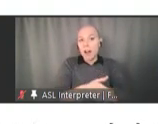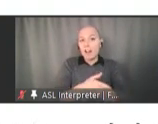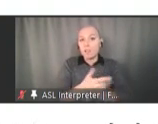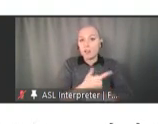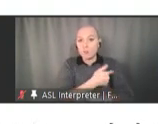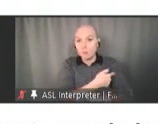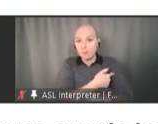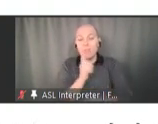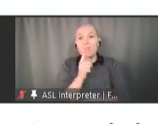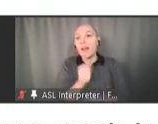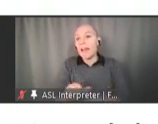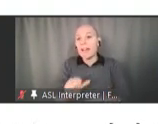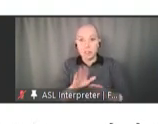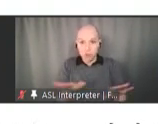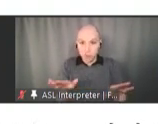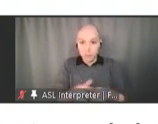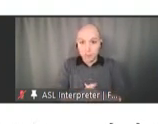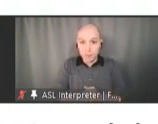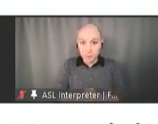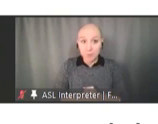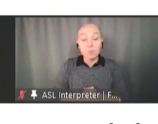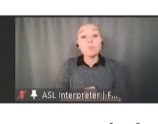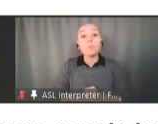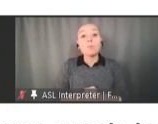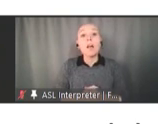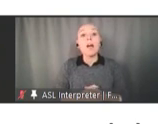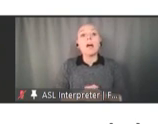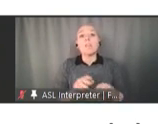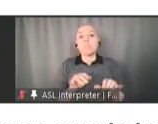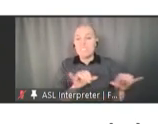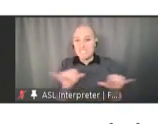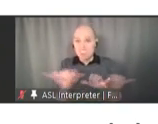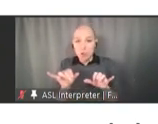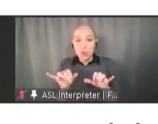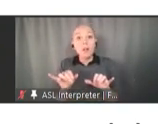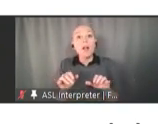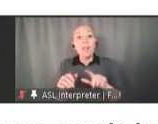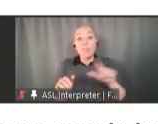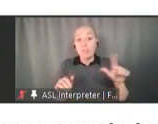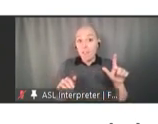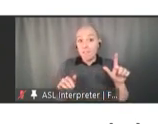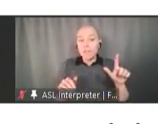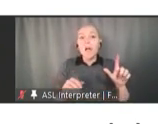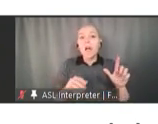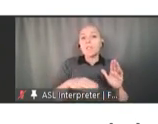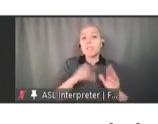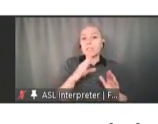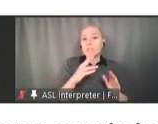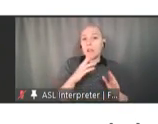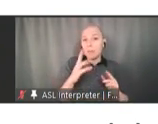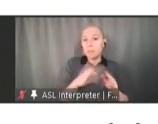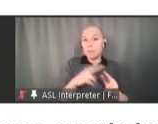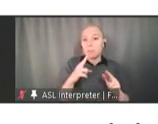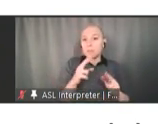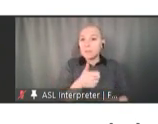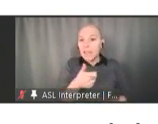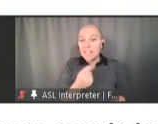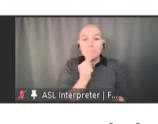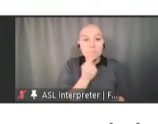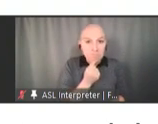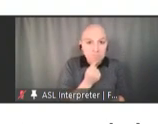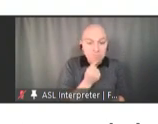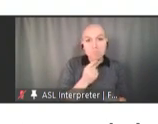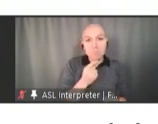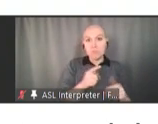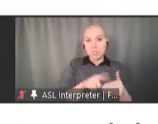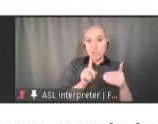So similar to the previous slide, this table on the left lists the top 10 serious adverse events reported to VAERS, and